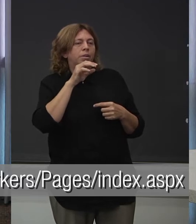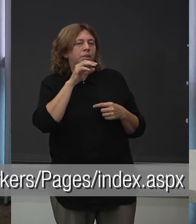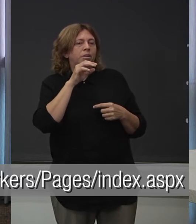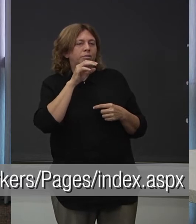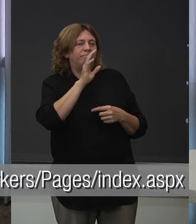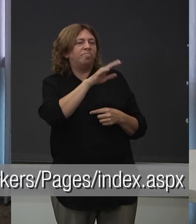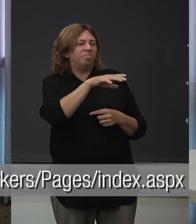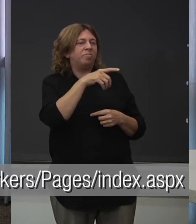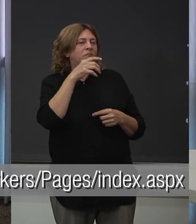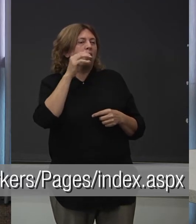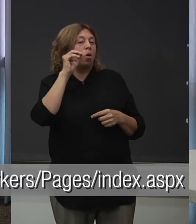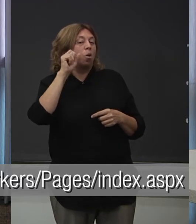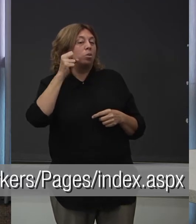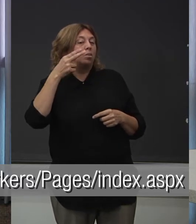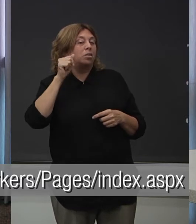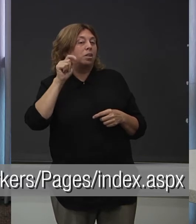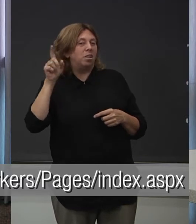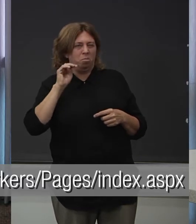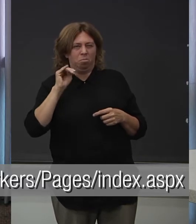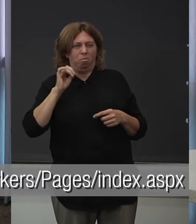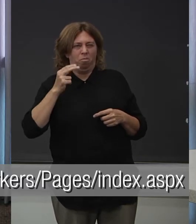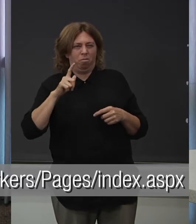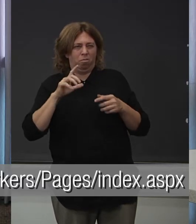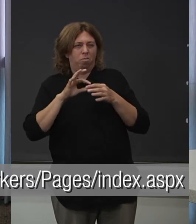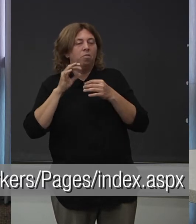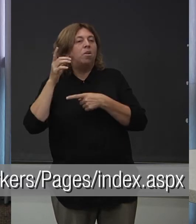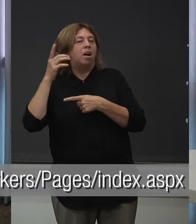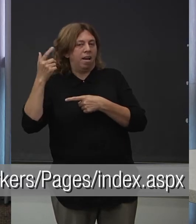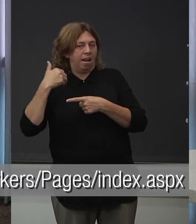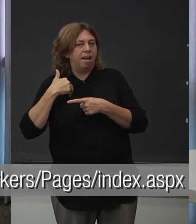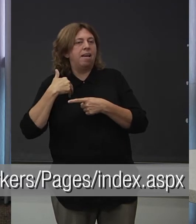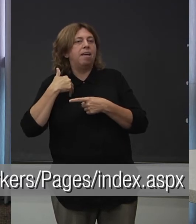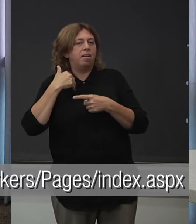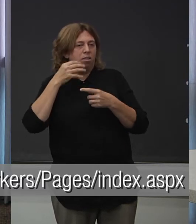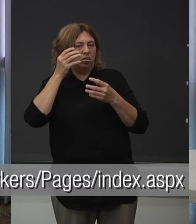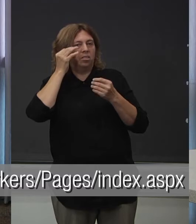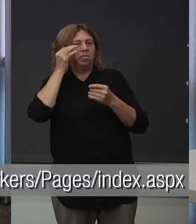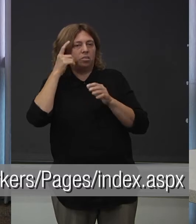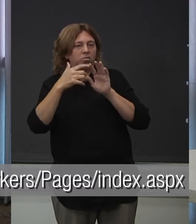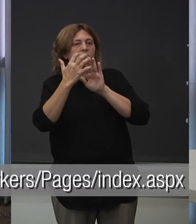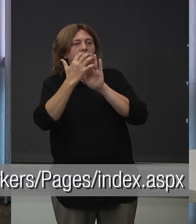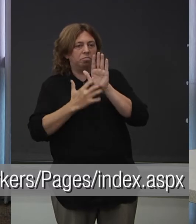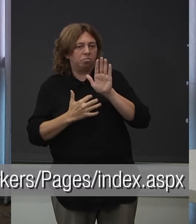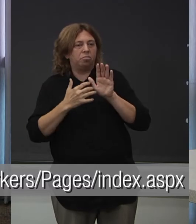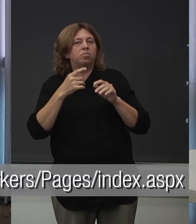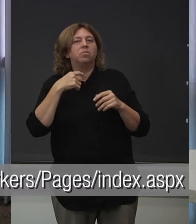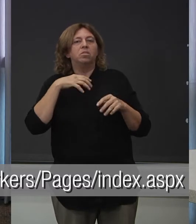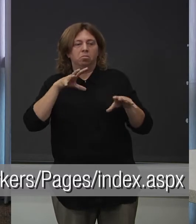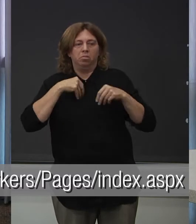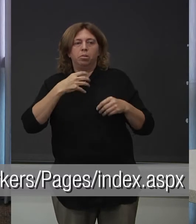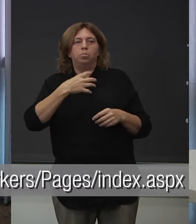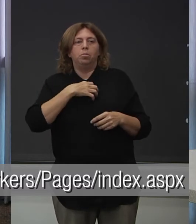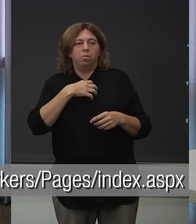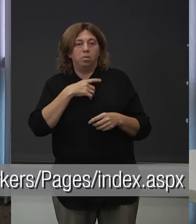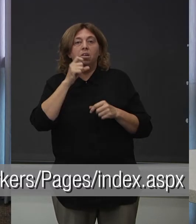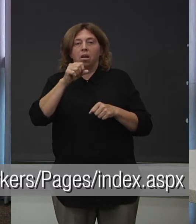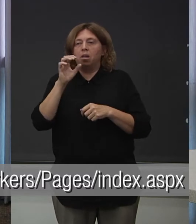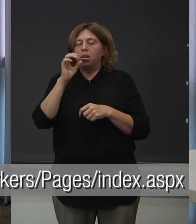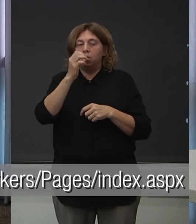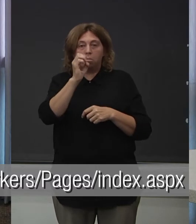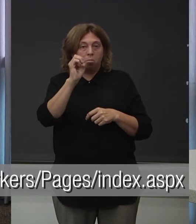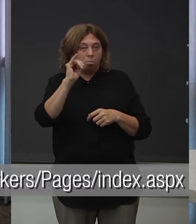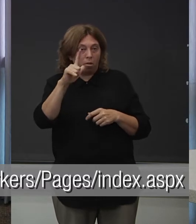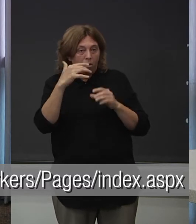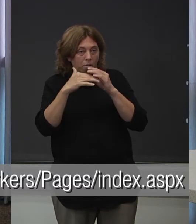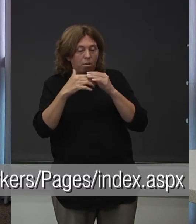page. We do take complaints by email and by telephone, but it is best actually if you go to that complaint